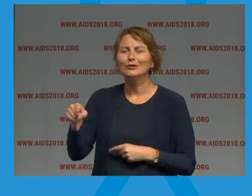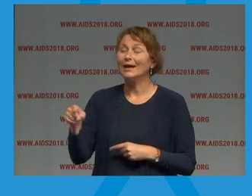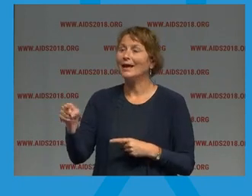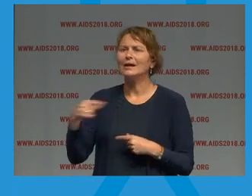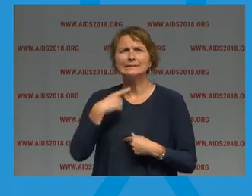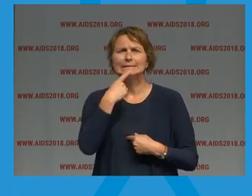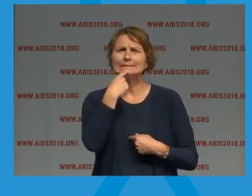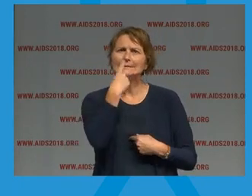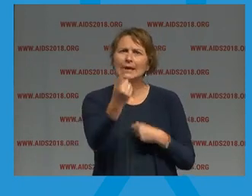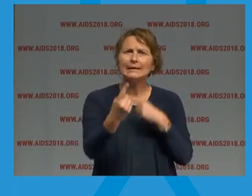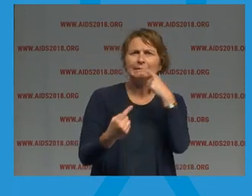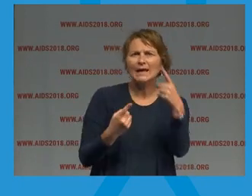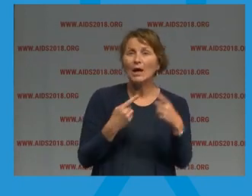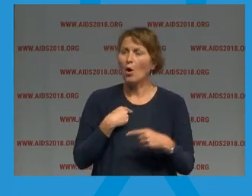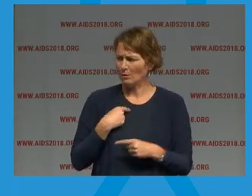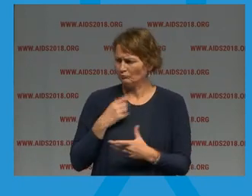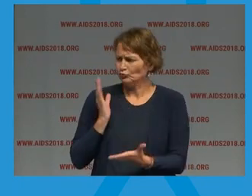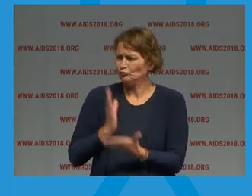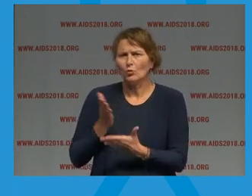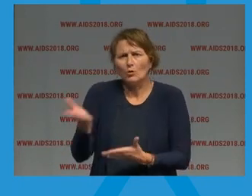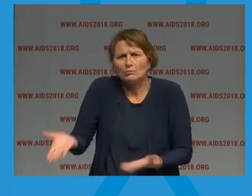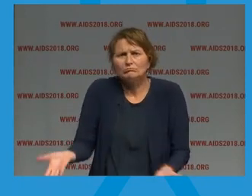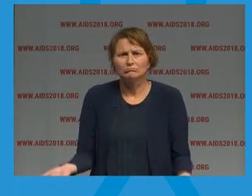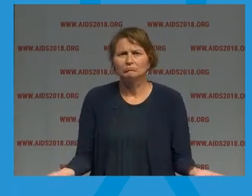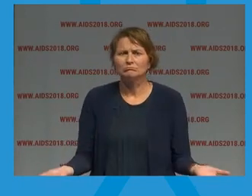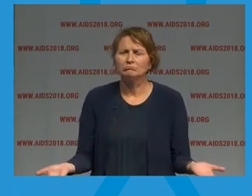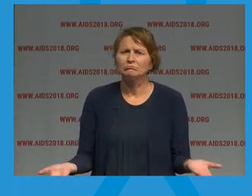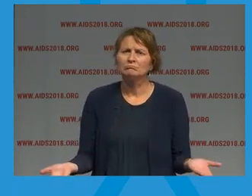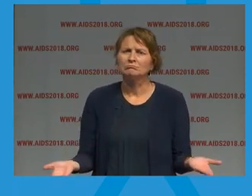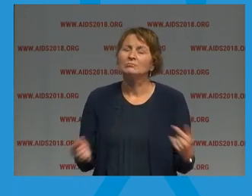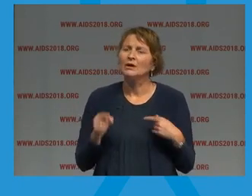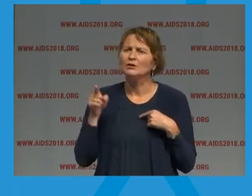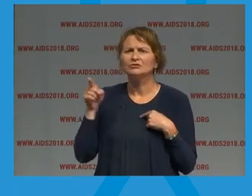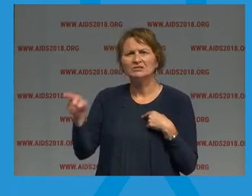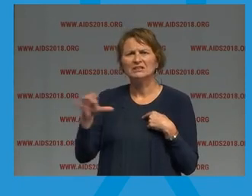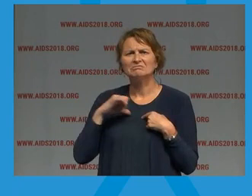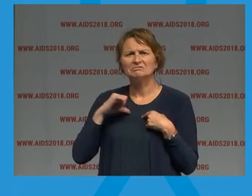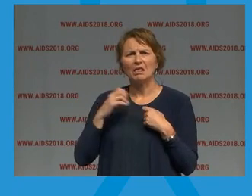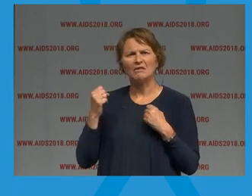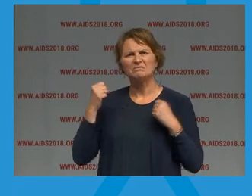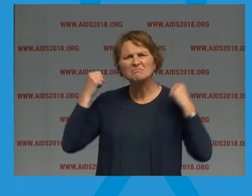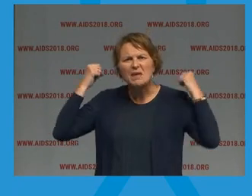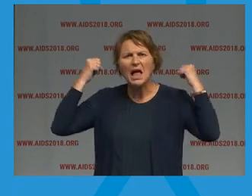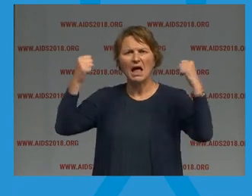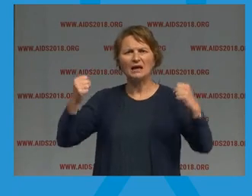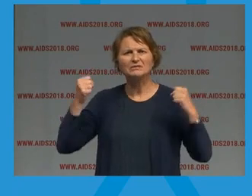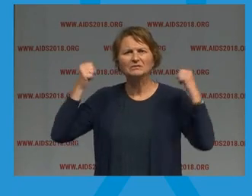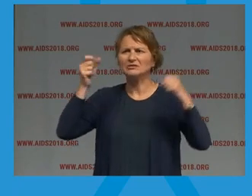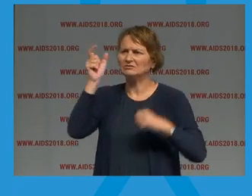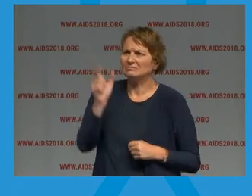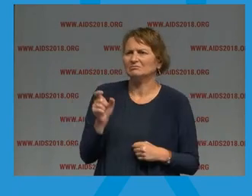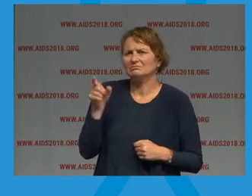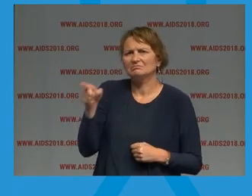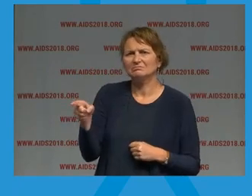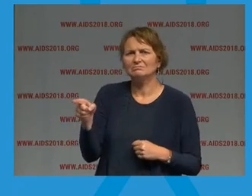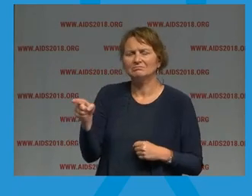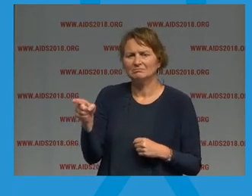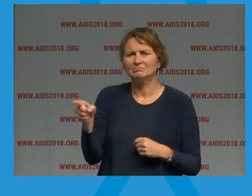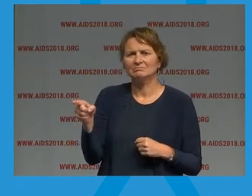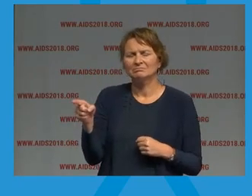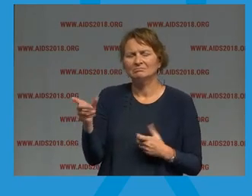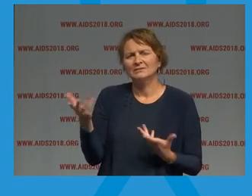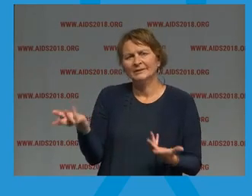was not real or true to her. You know, as an activist, it was something that was